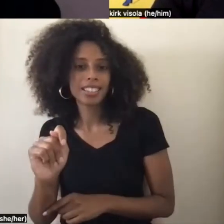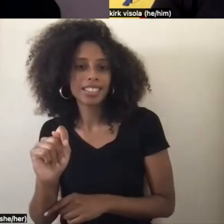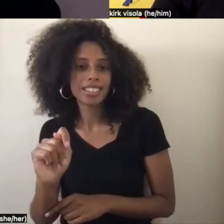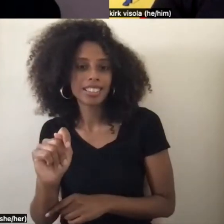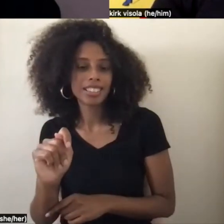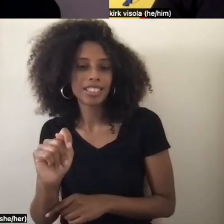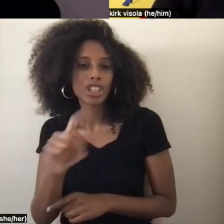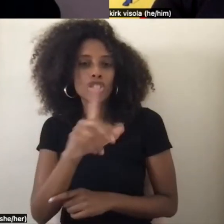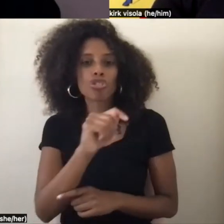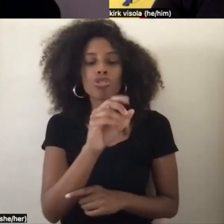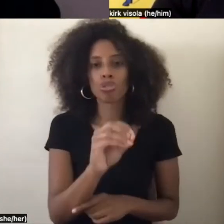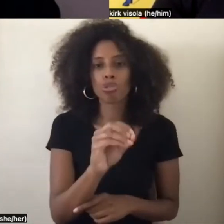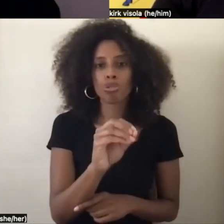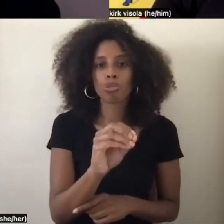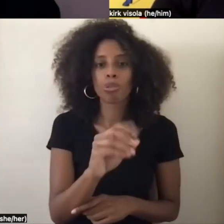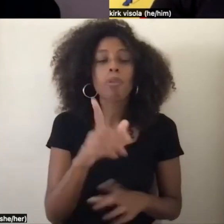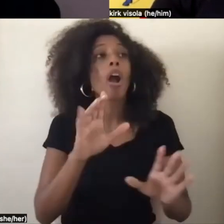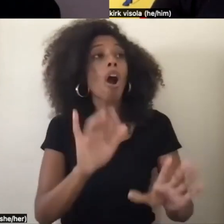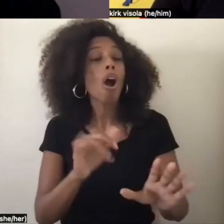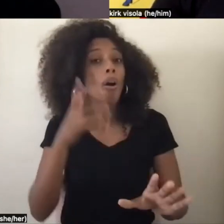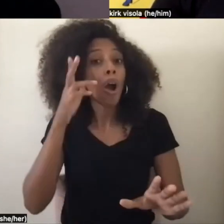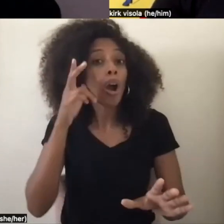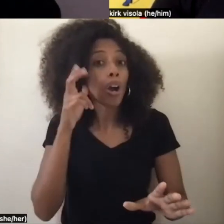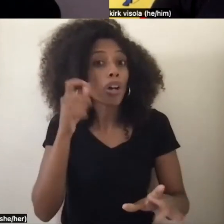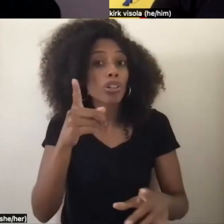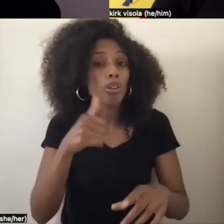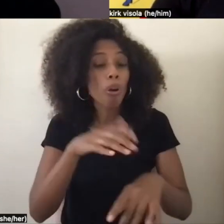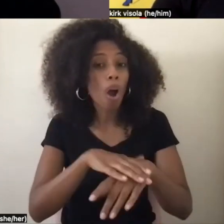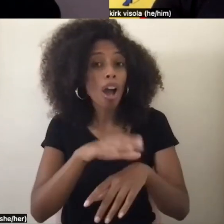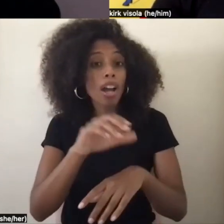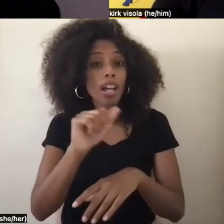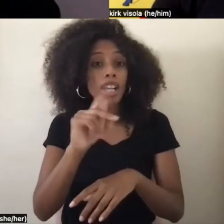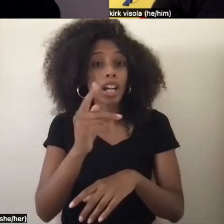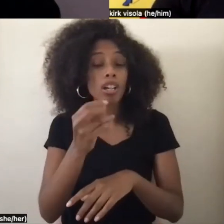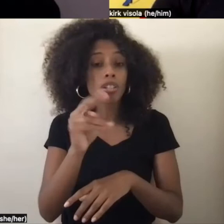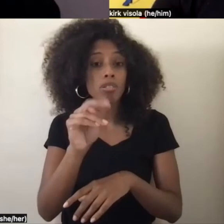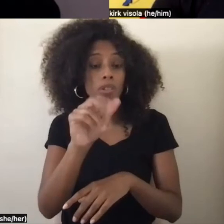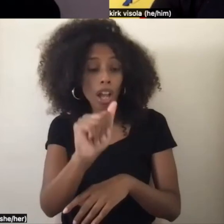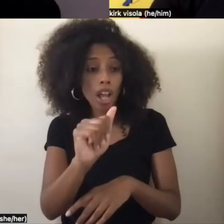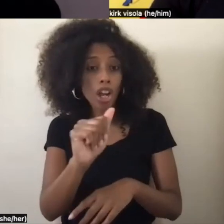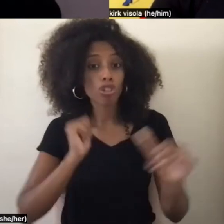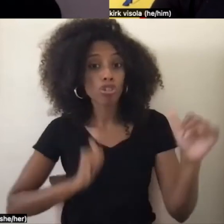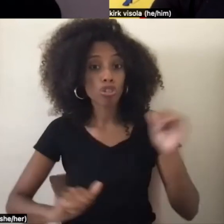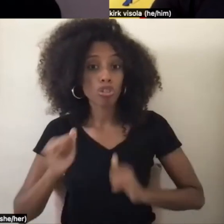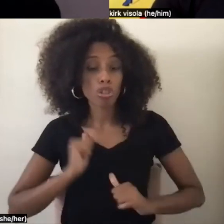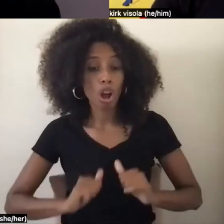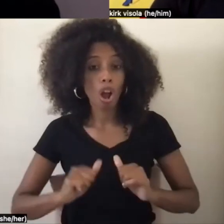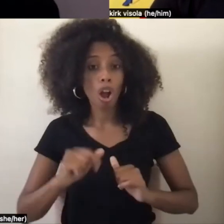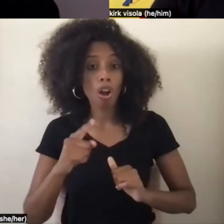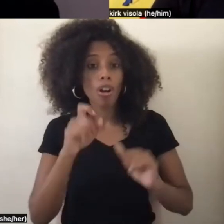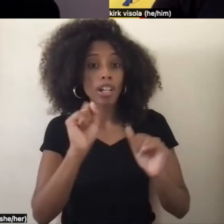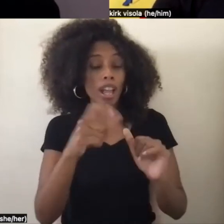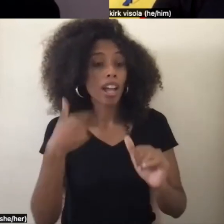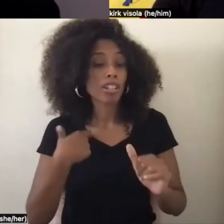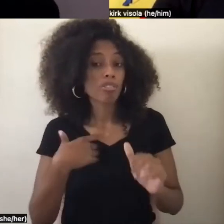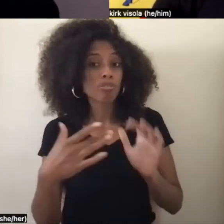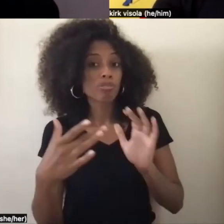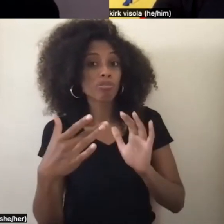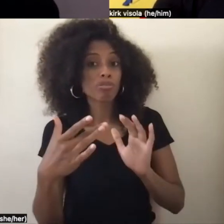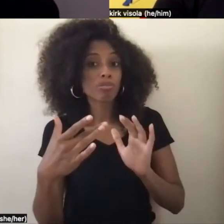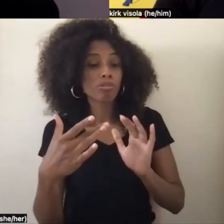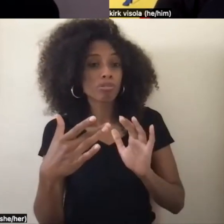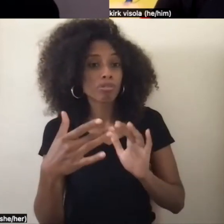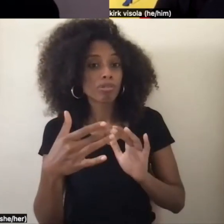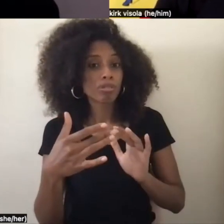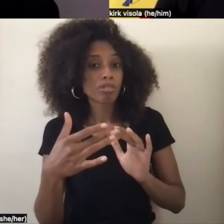Would you mind jumping on a call so we can discuss how to further get clients for you in the future? As far as like, no, I'm not going to do that. But if you have a